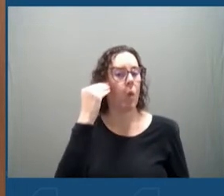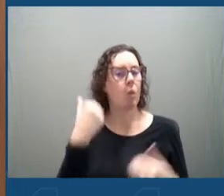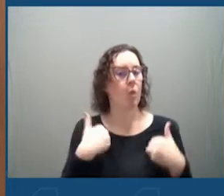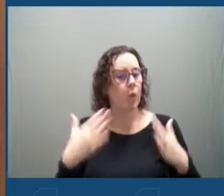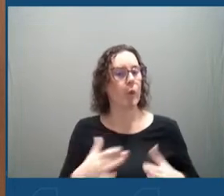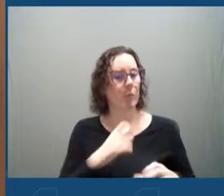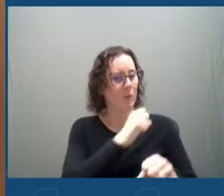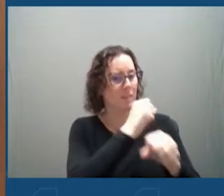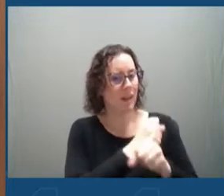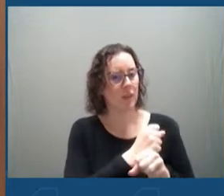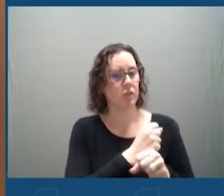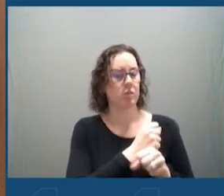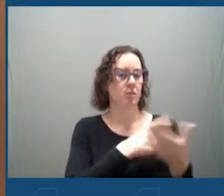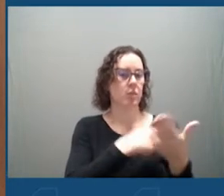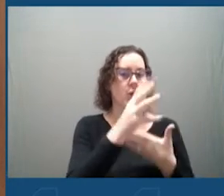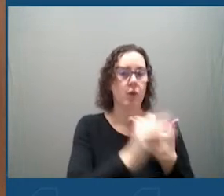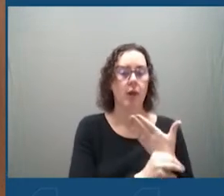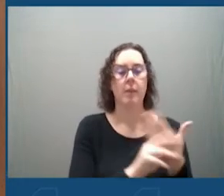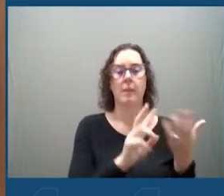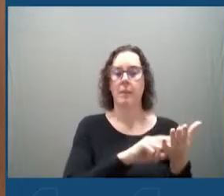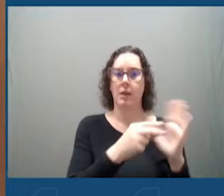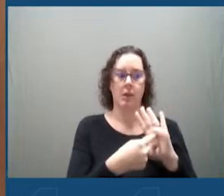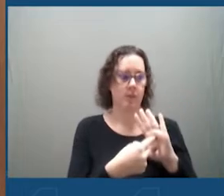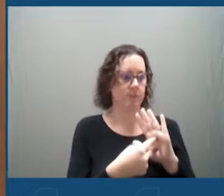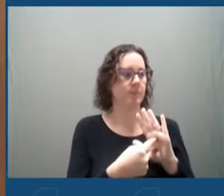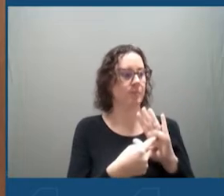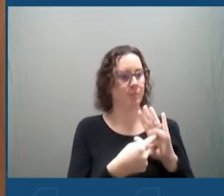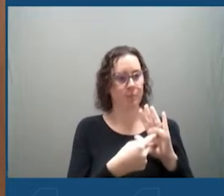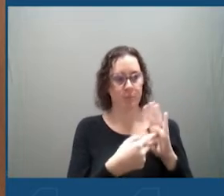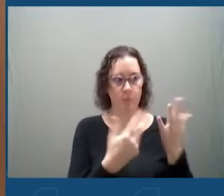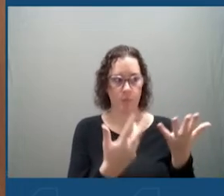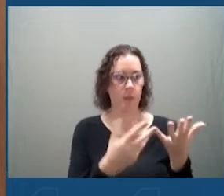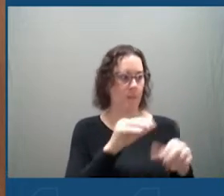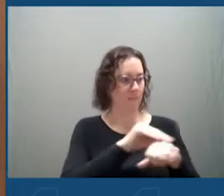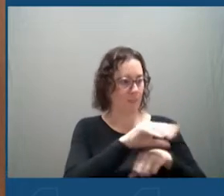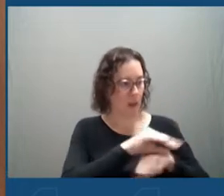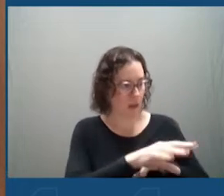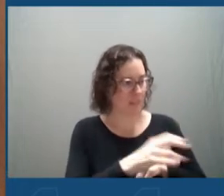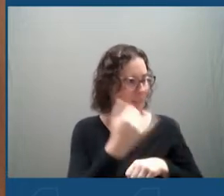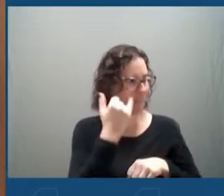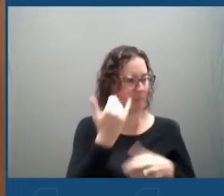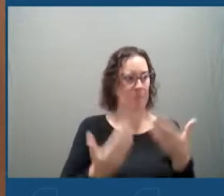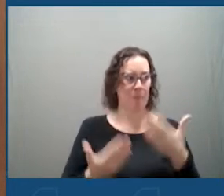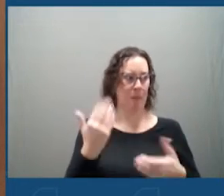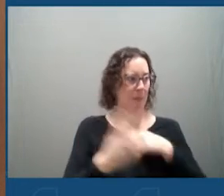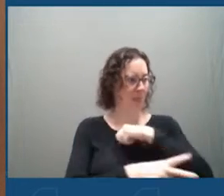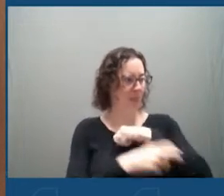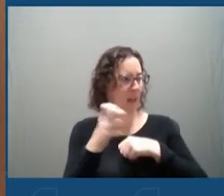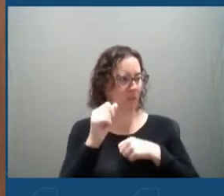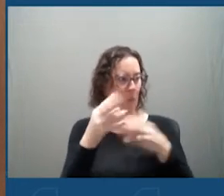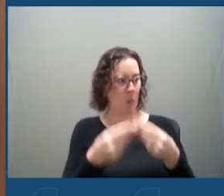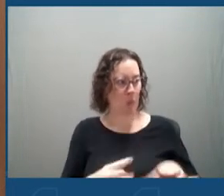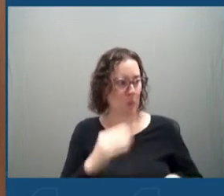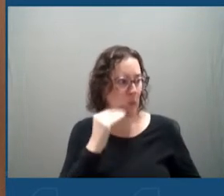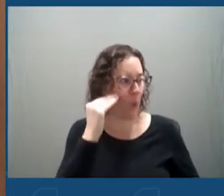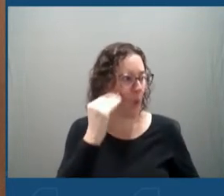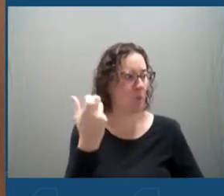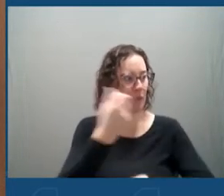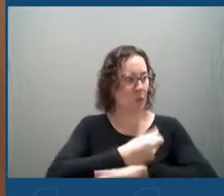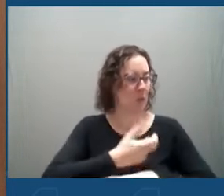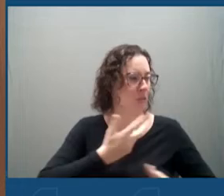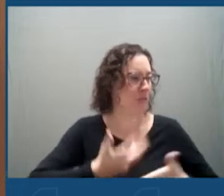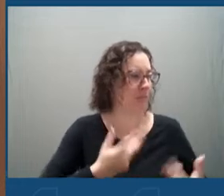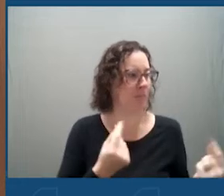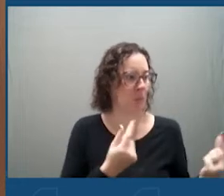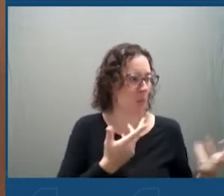that provides people with advice throughout the state when they might be in jeopardy of losing their home, either through theft or through foreclosure.